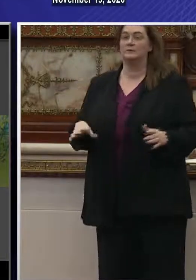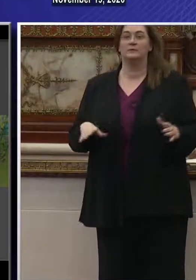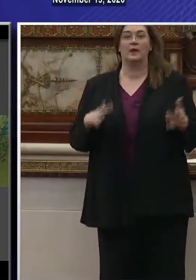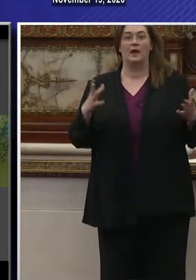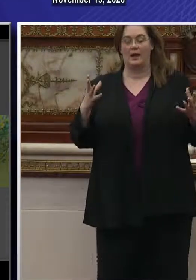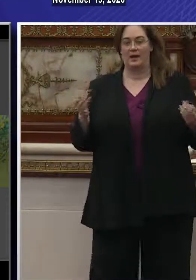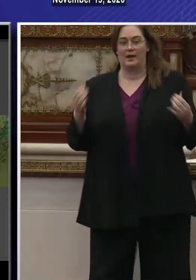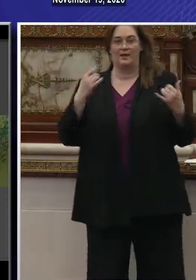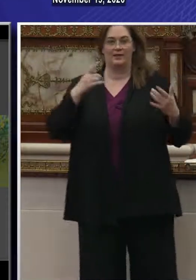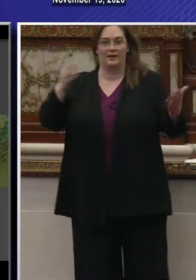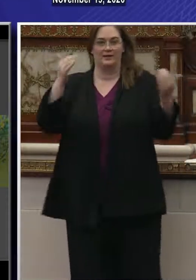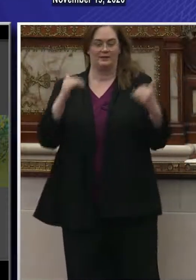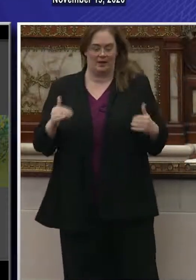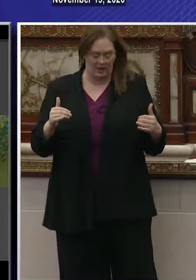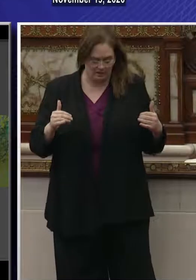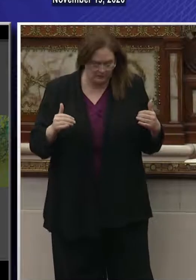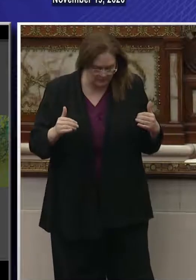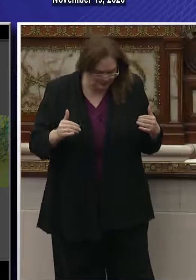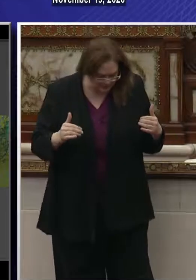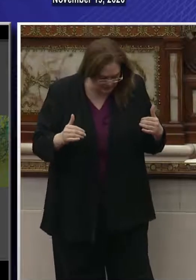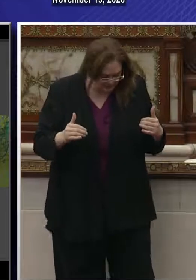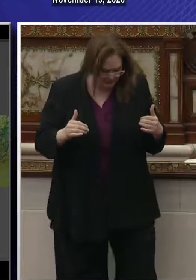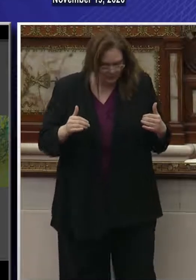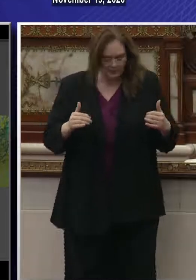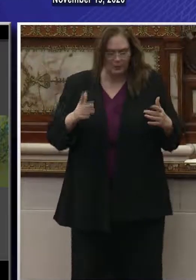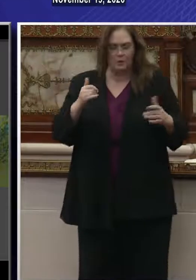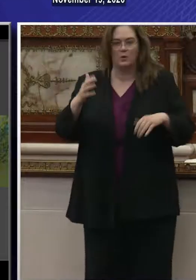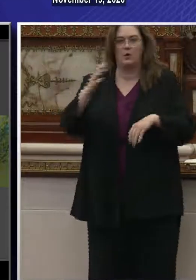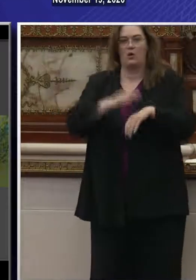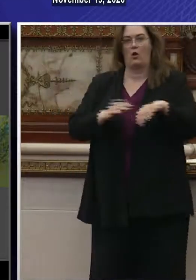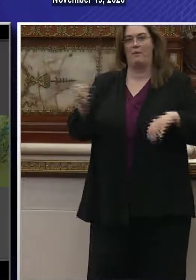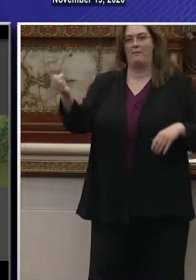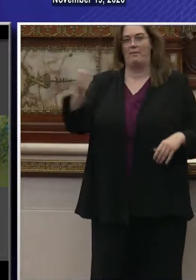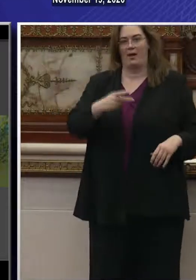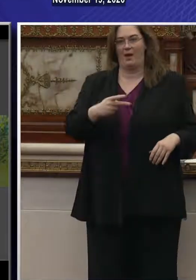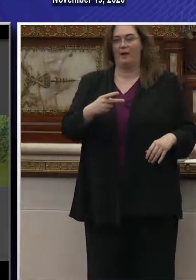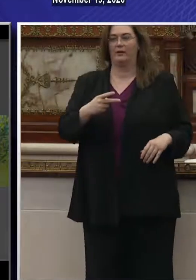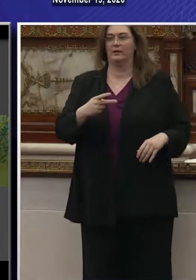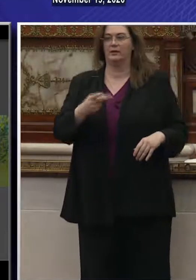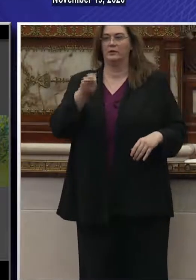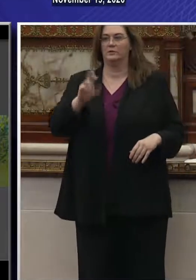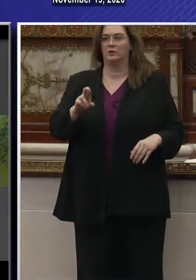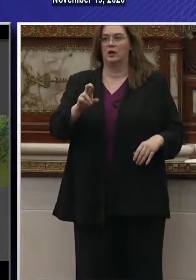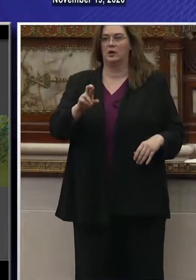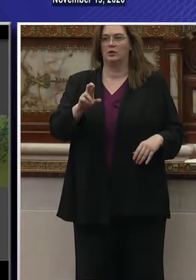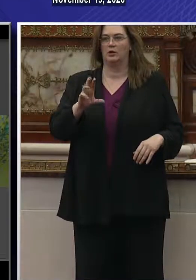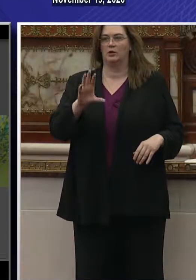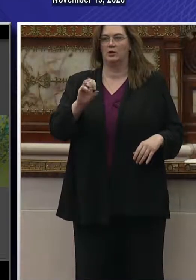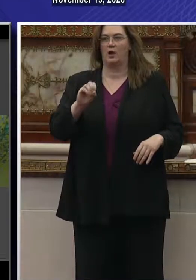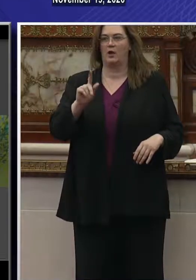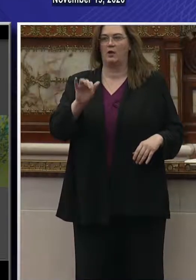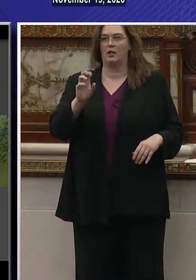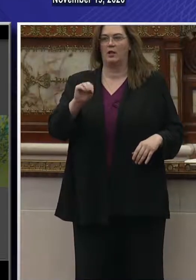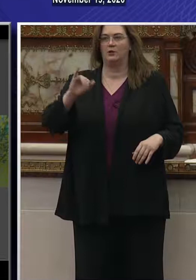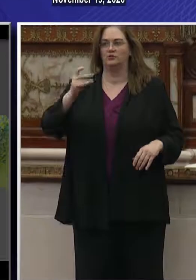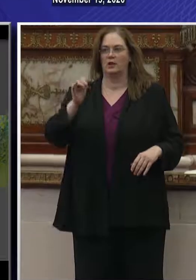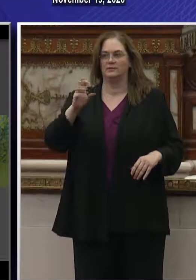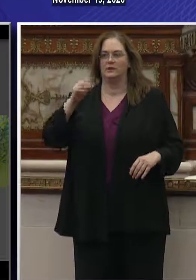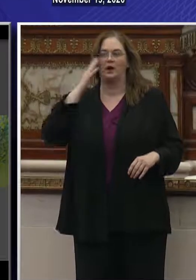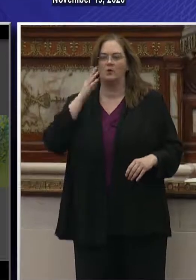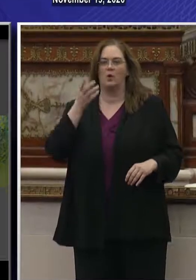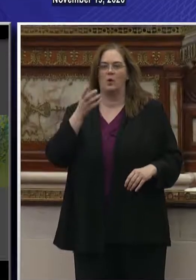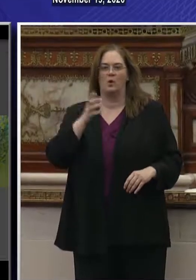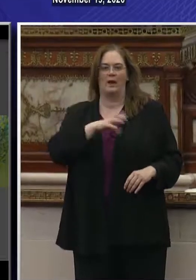And I think next we are going to call back Dr. Caroline Johnson. I know that